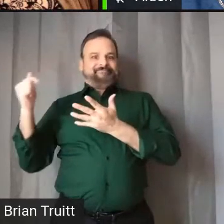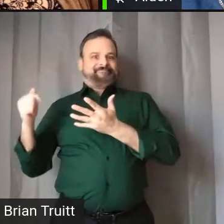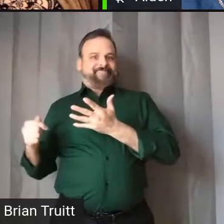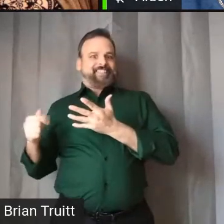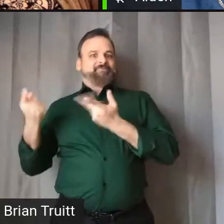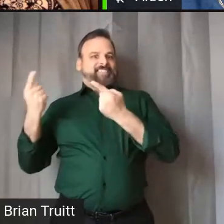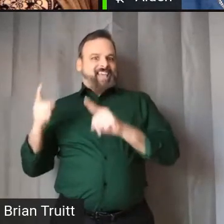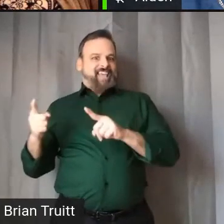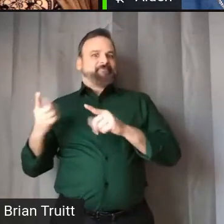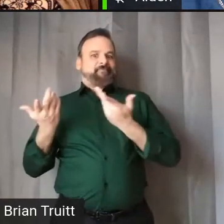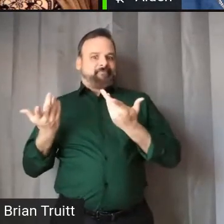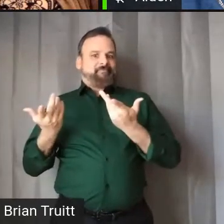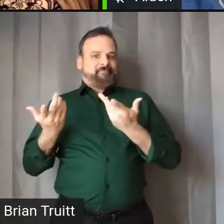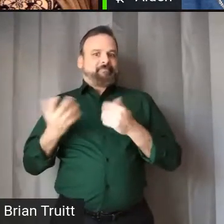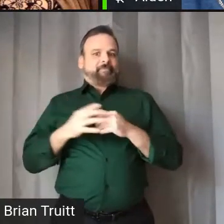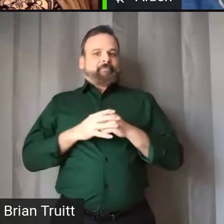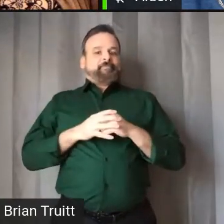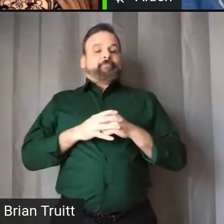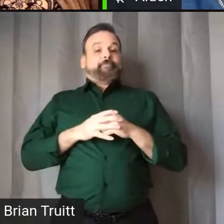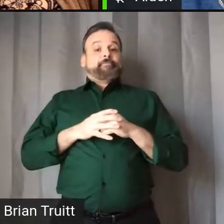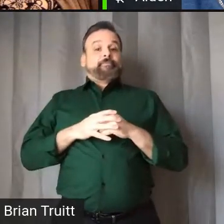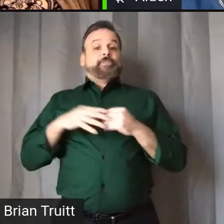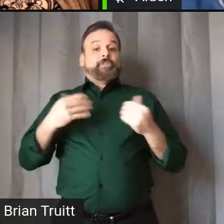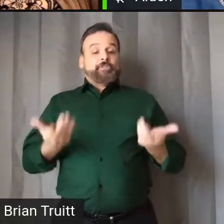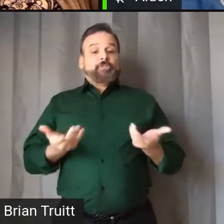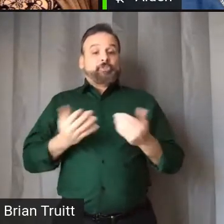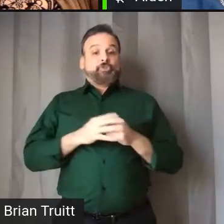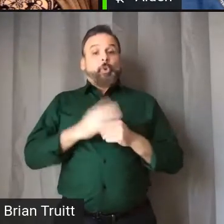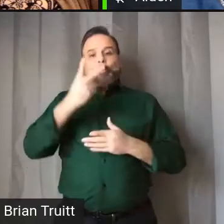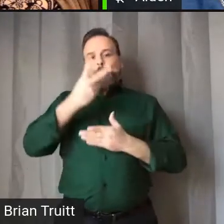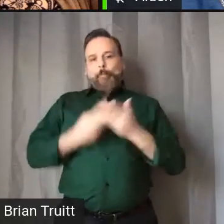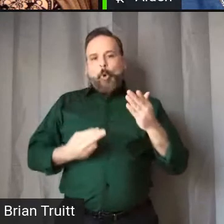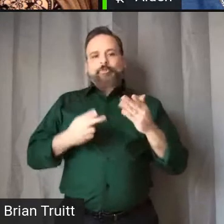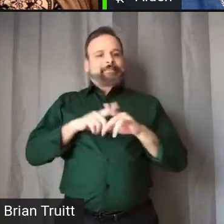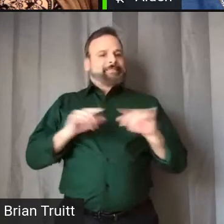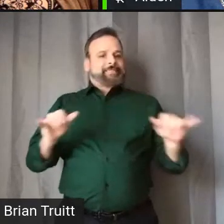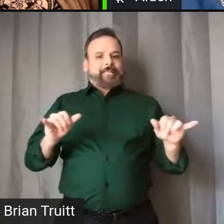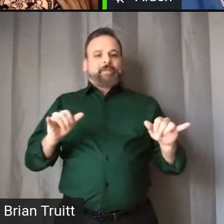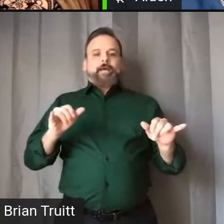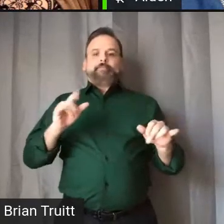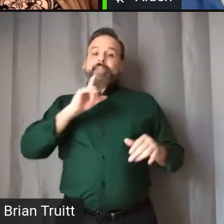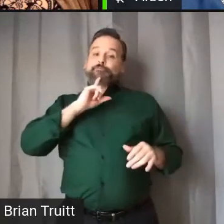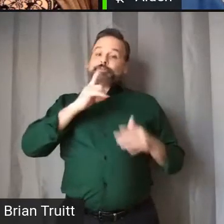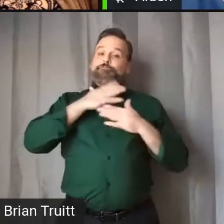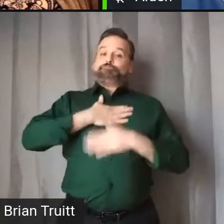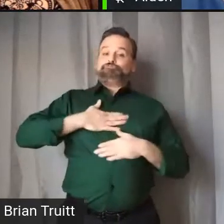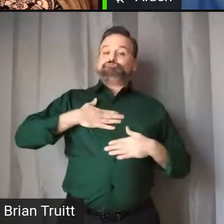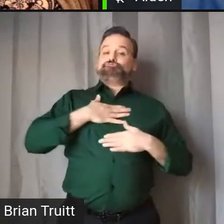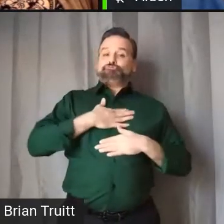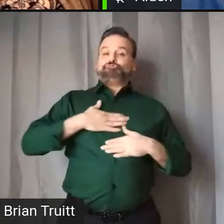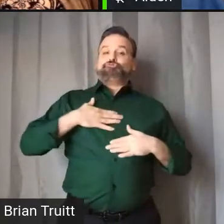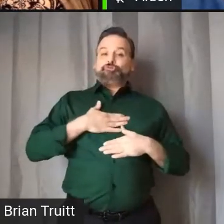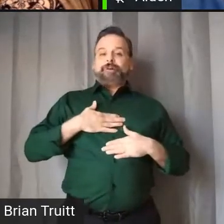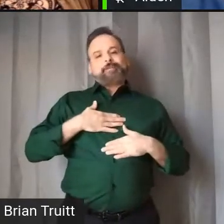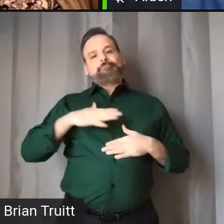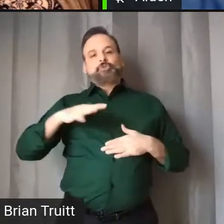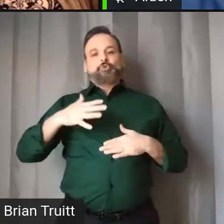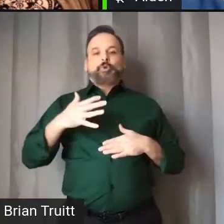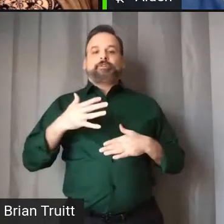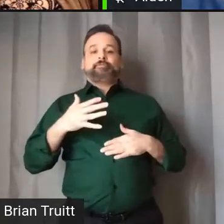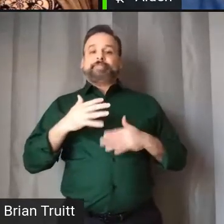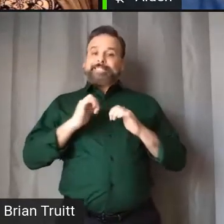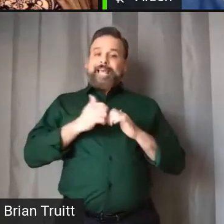between us. And so it was both of those things at once. It was that genuine joy that you get as a sort of like, this is how